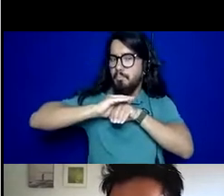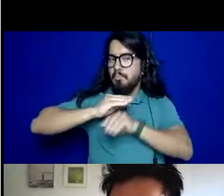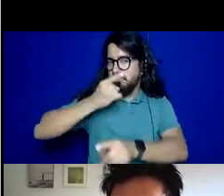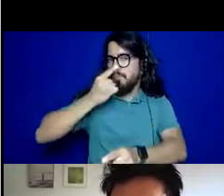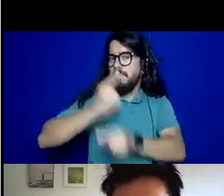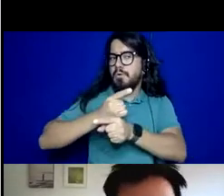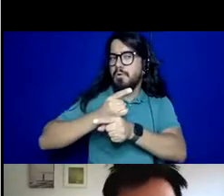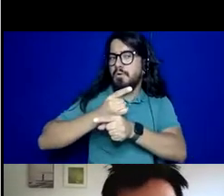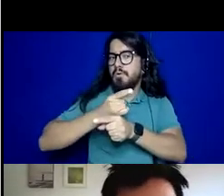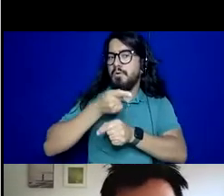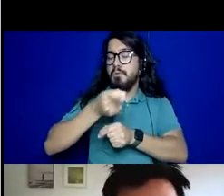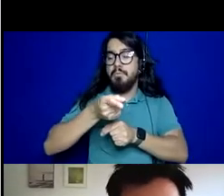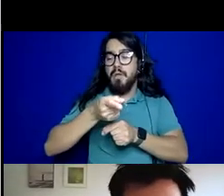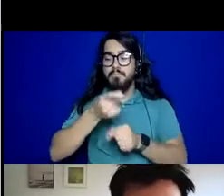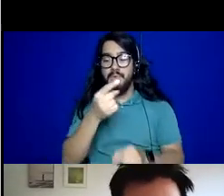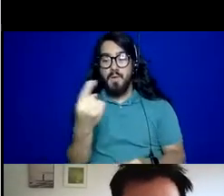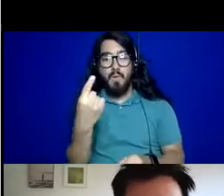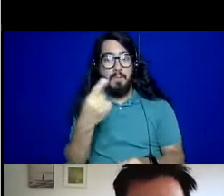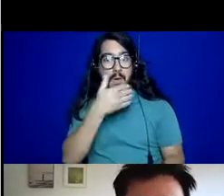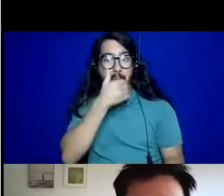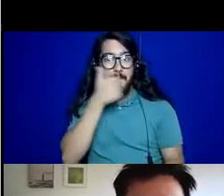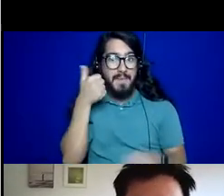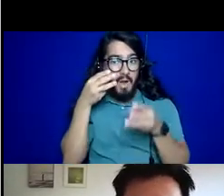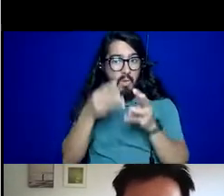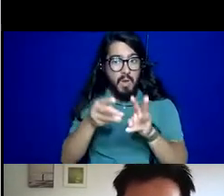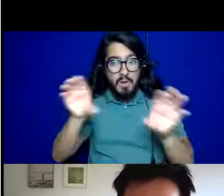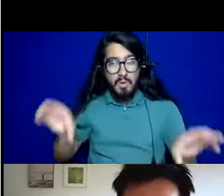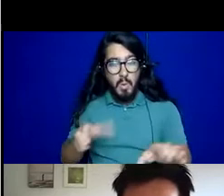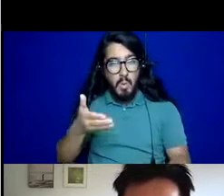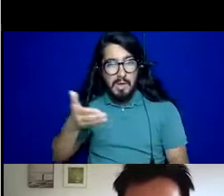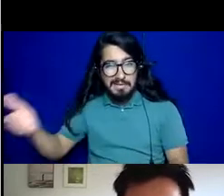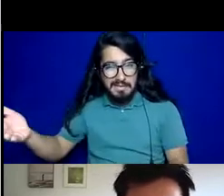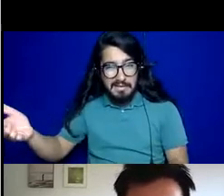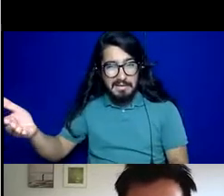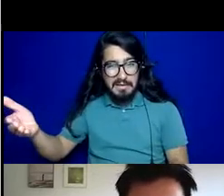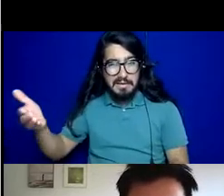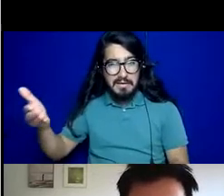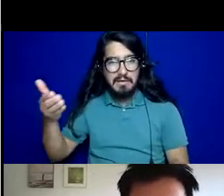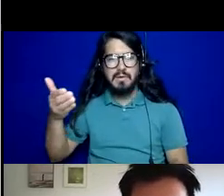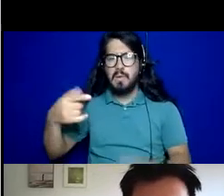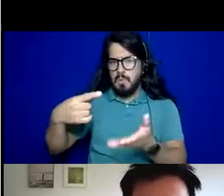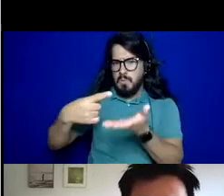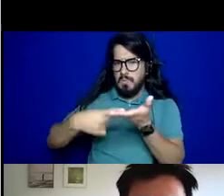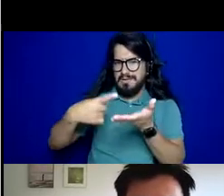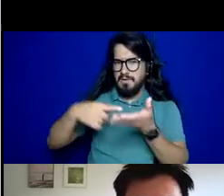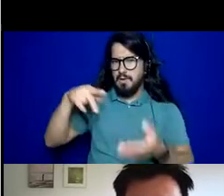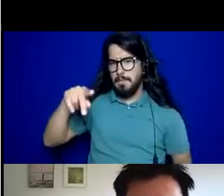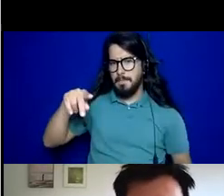probably one of our most foolproof ways of doing things. So we spoke a little bit about Pegasus last time.